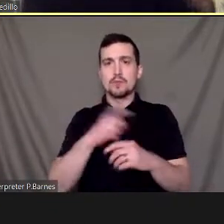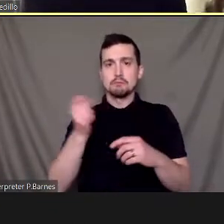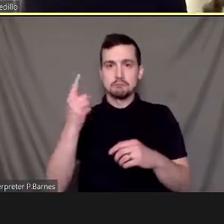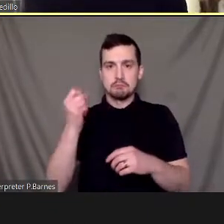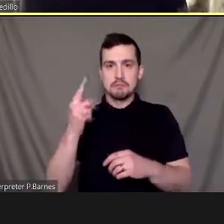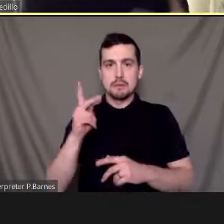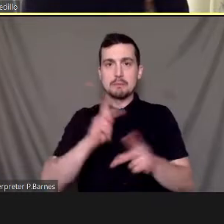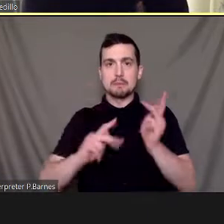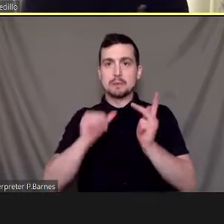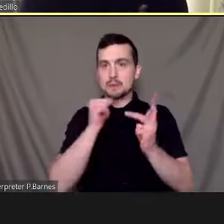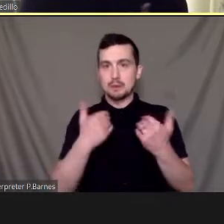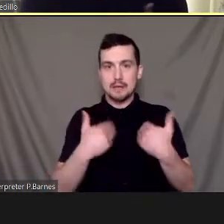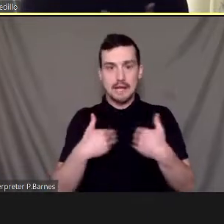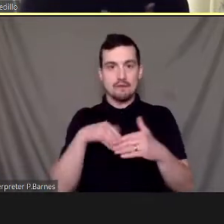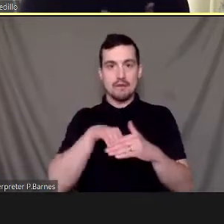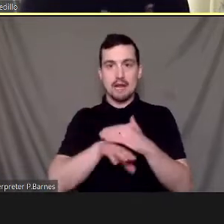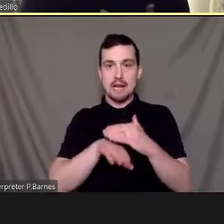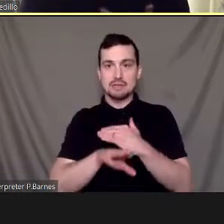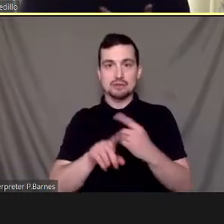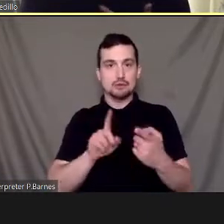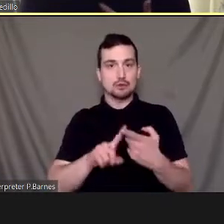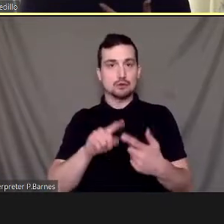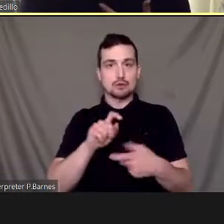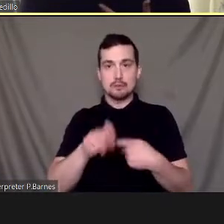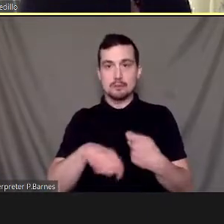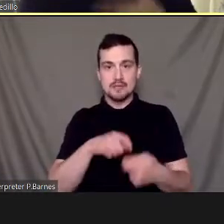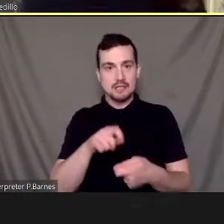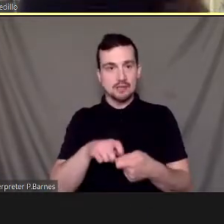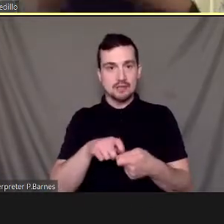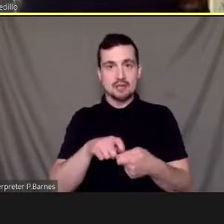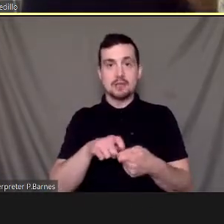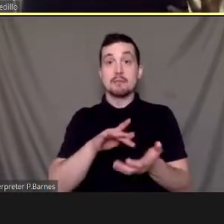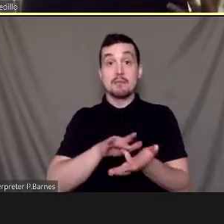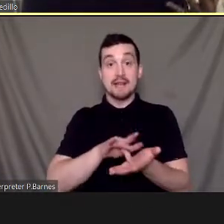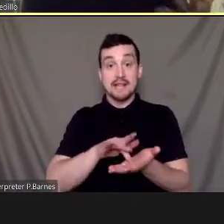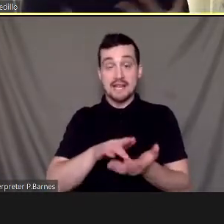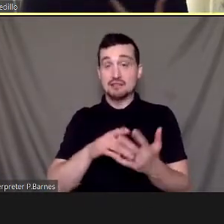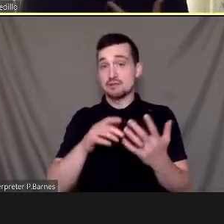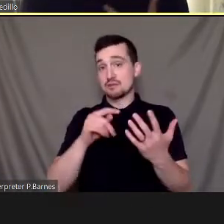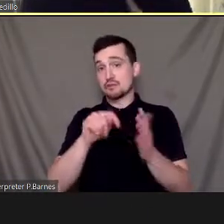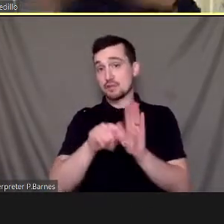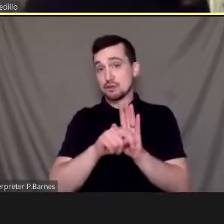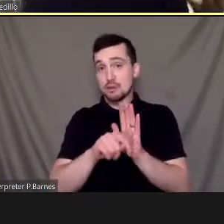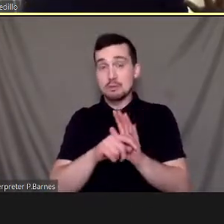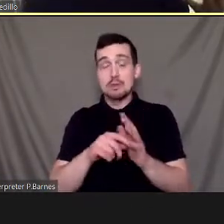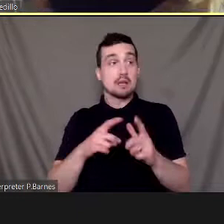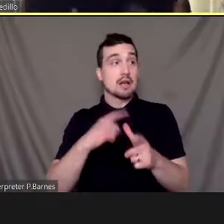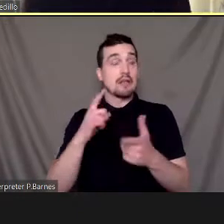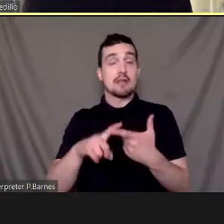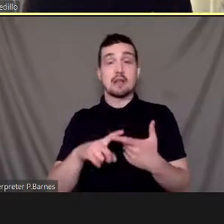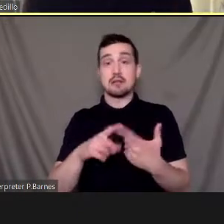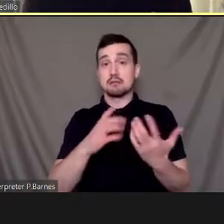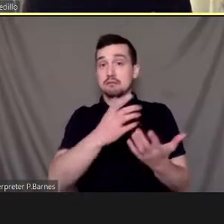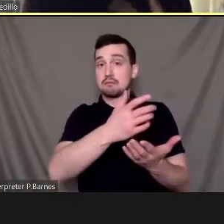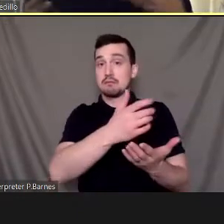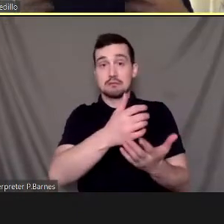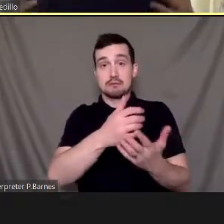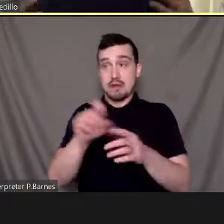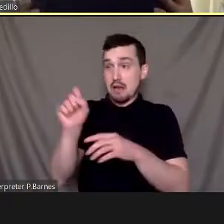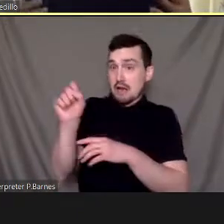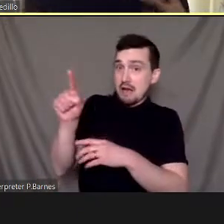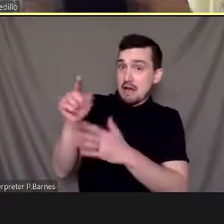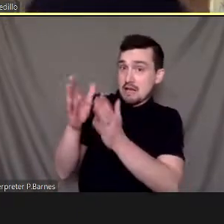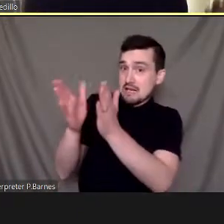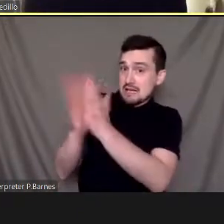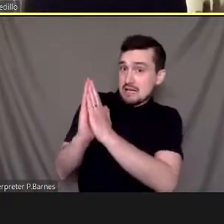have access to particular medications and treatments, and when they ask for them, it becomes a